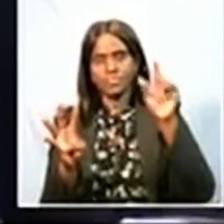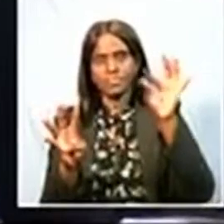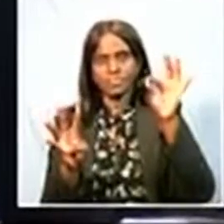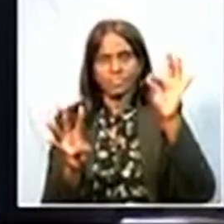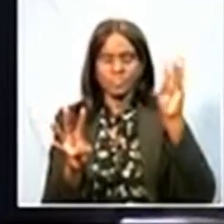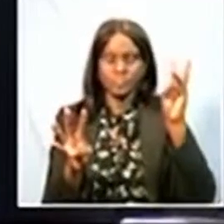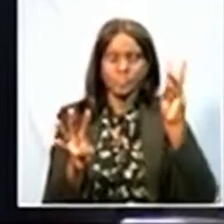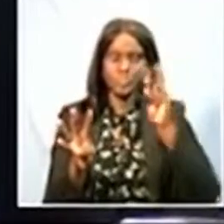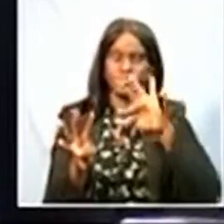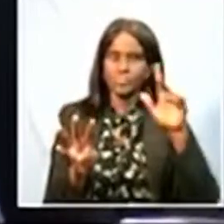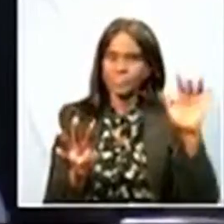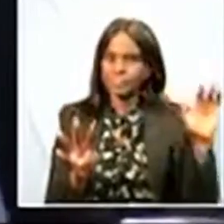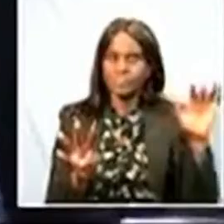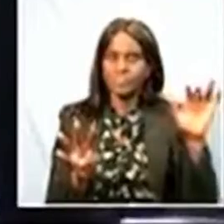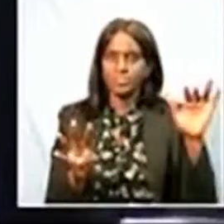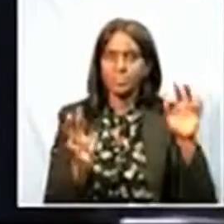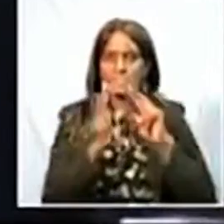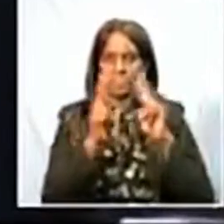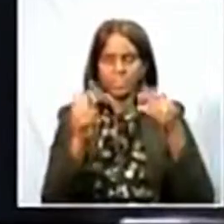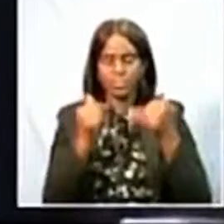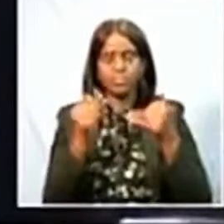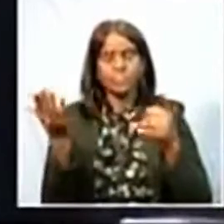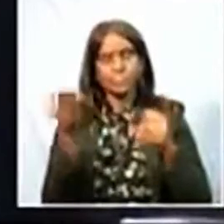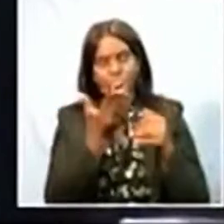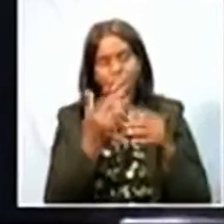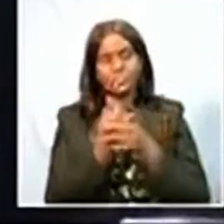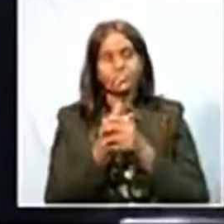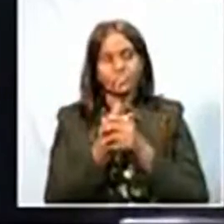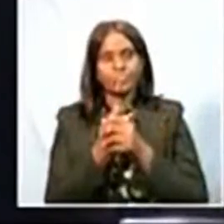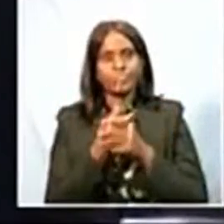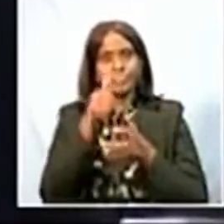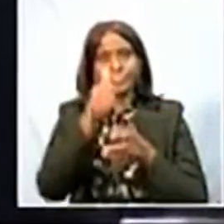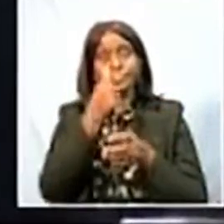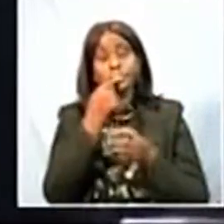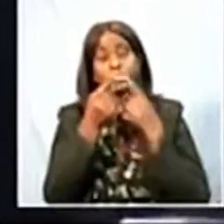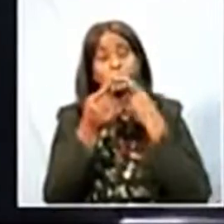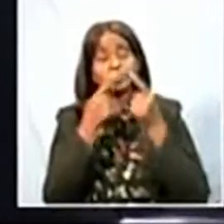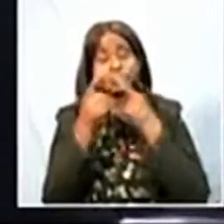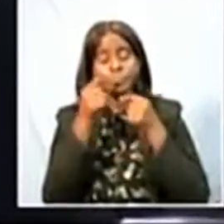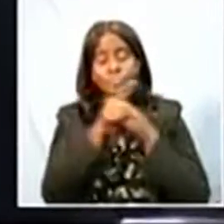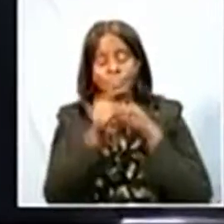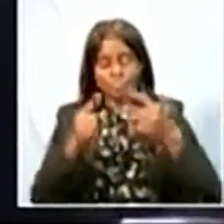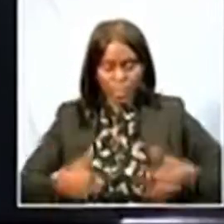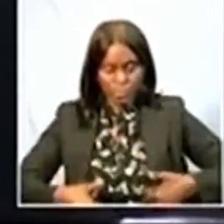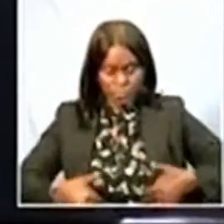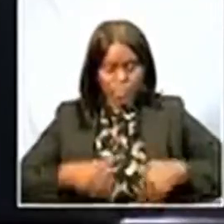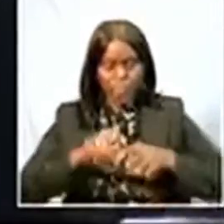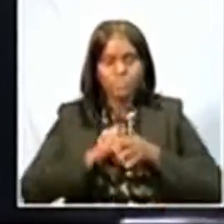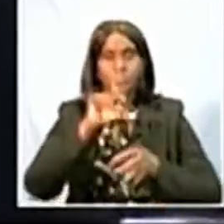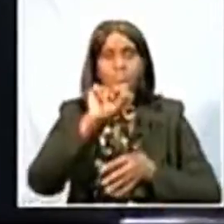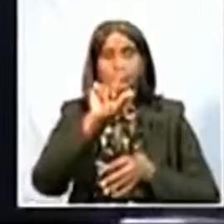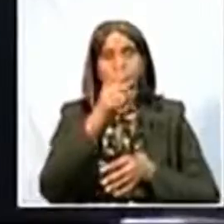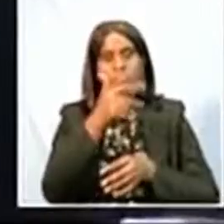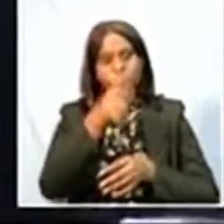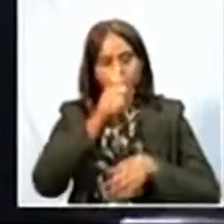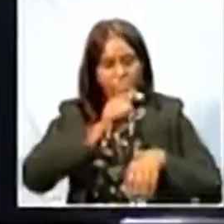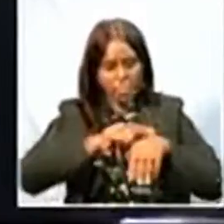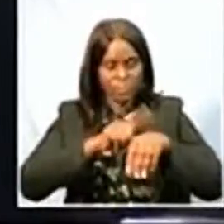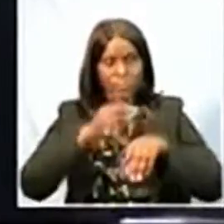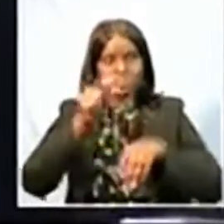1960 something. So, are you saying they were youths in 2023 when they were applying?